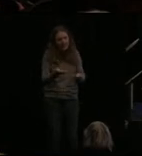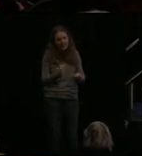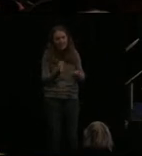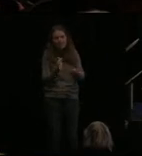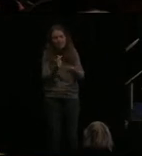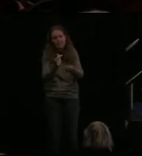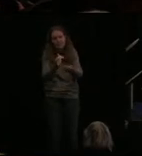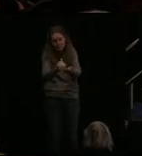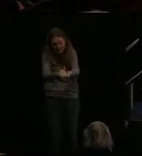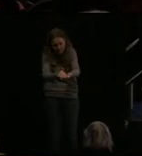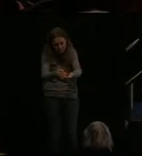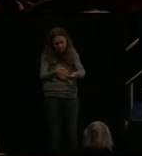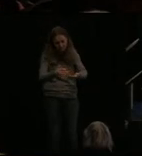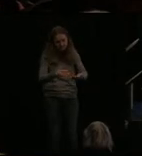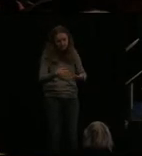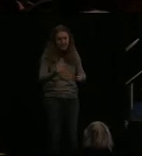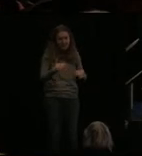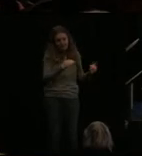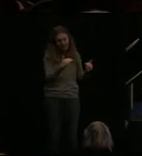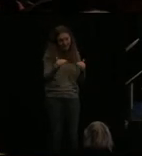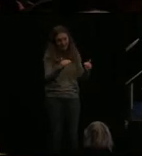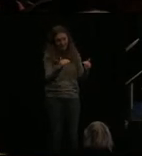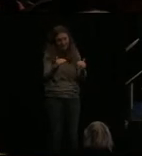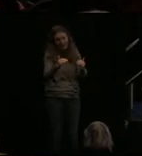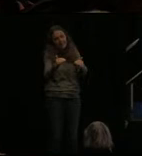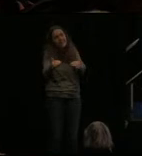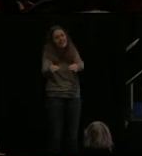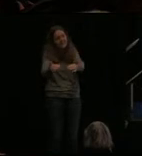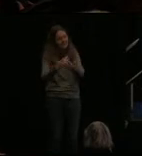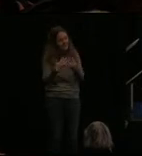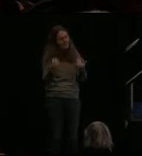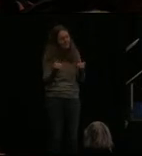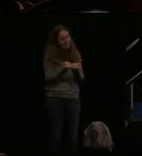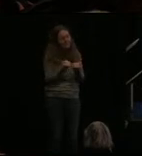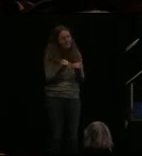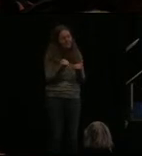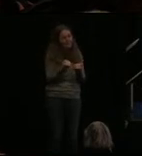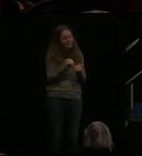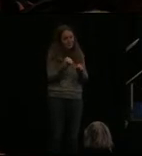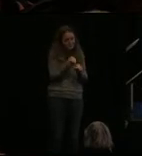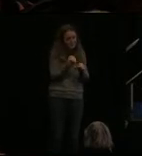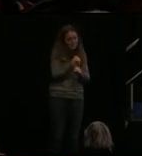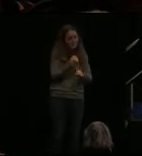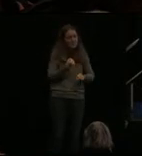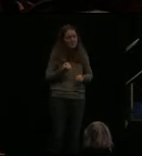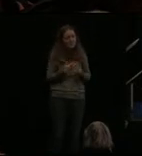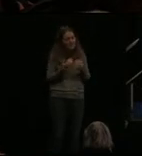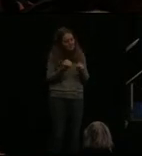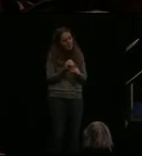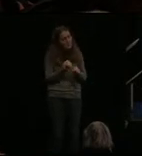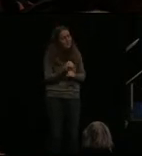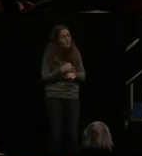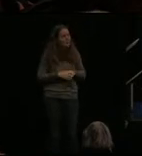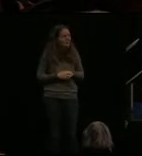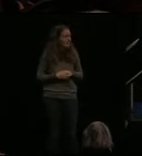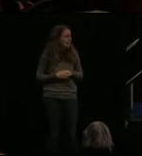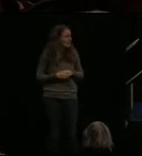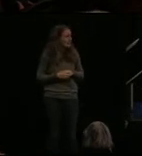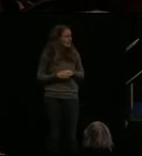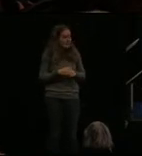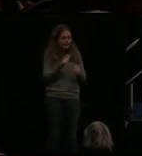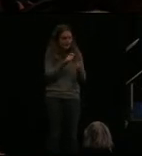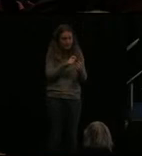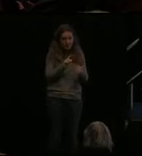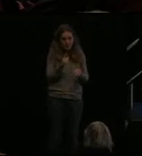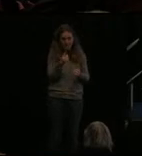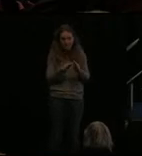to have some battles. There was a lot to do, a lot to do. So that actual first